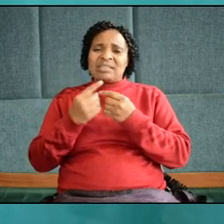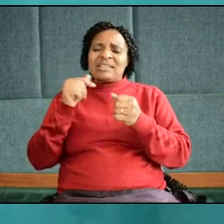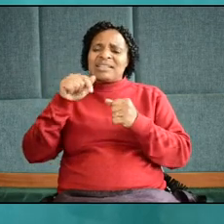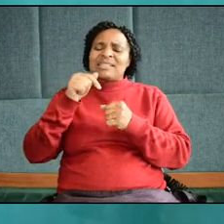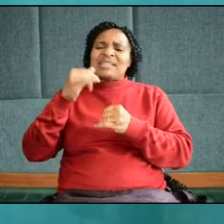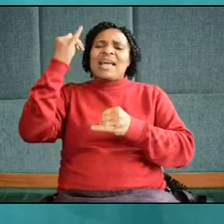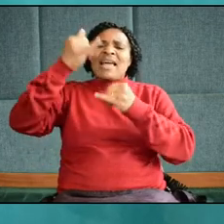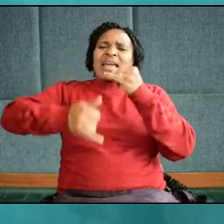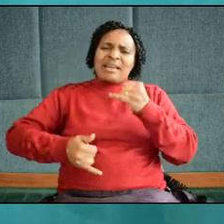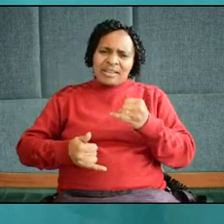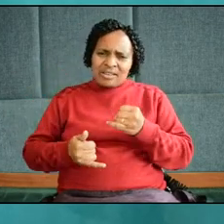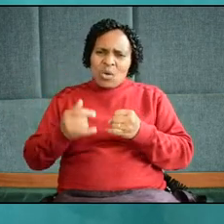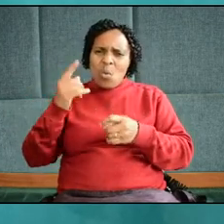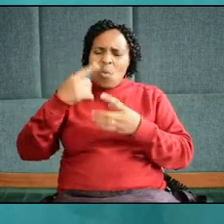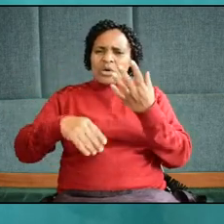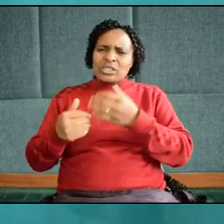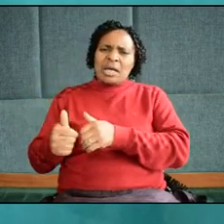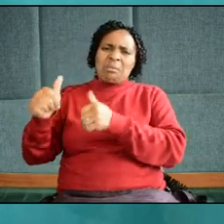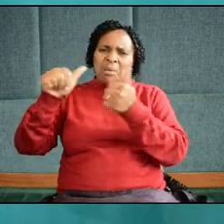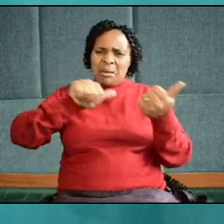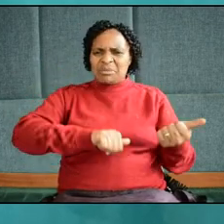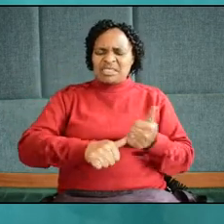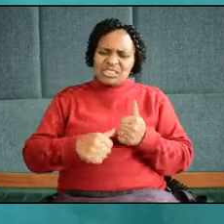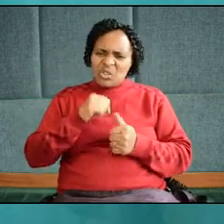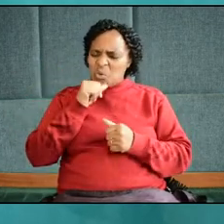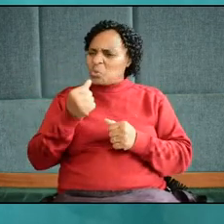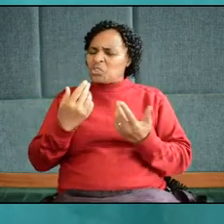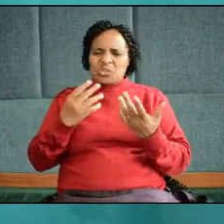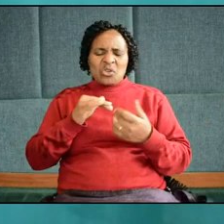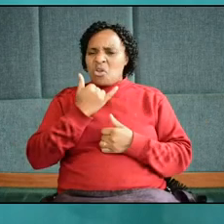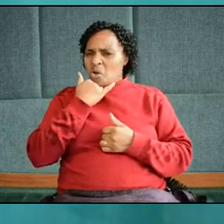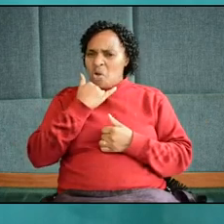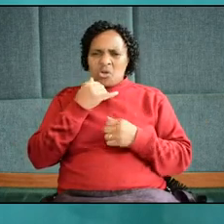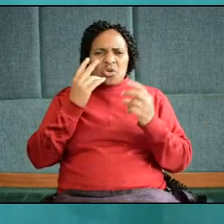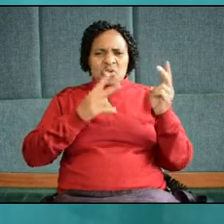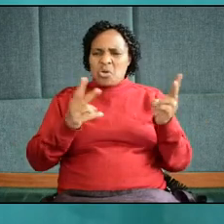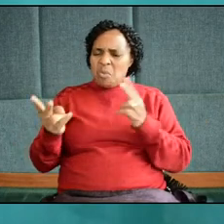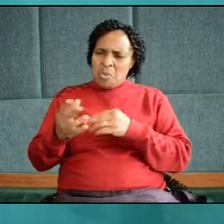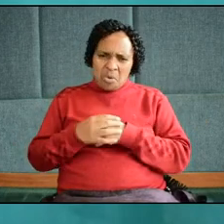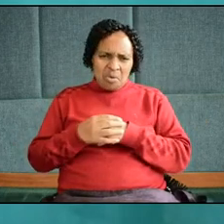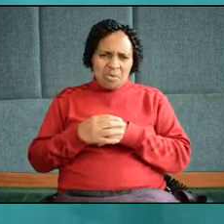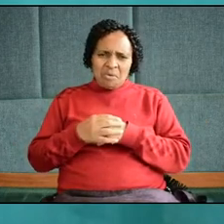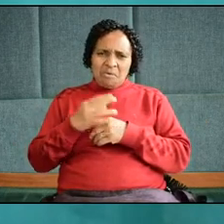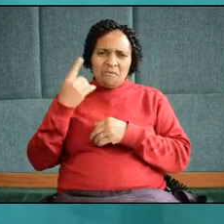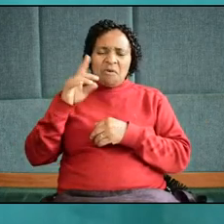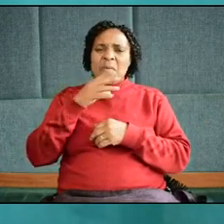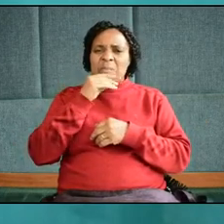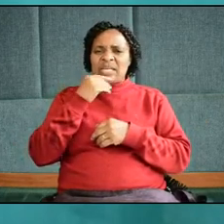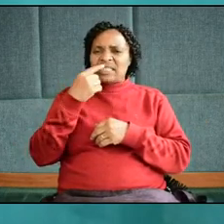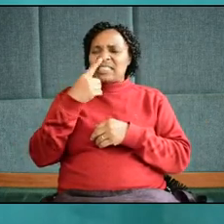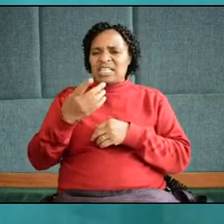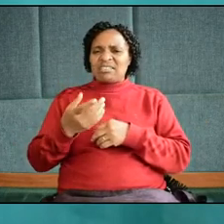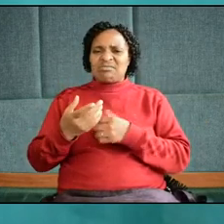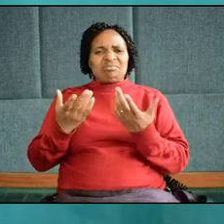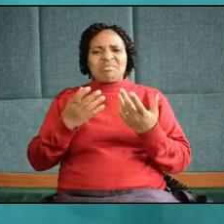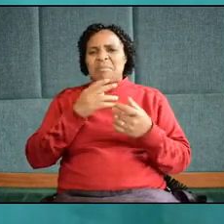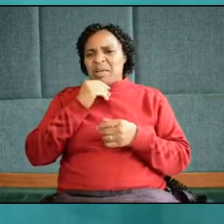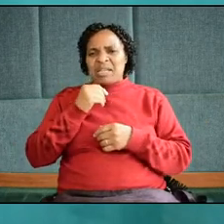be christened or baptized, be like, I seem by it's just normal. It's just normal. It's like, it's normal for women to say that men are